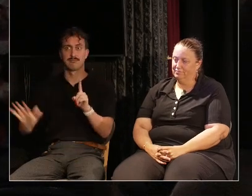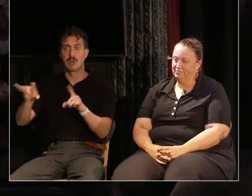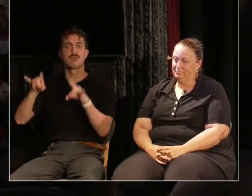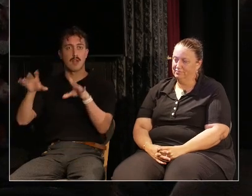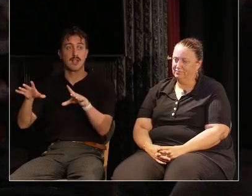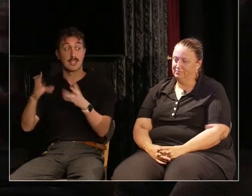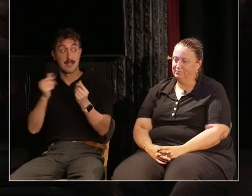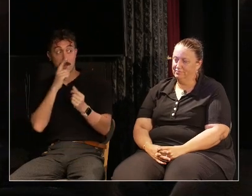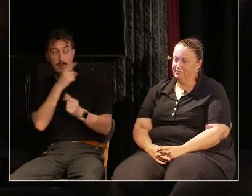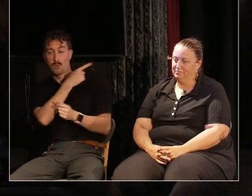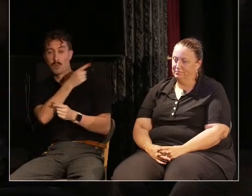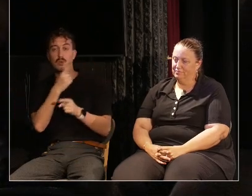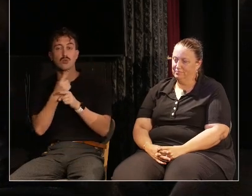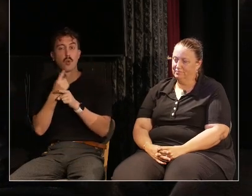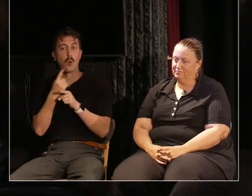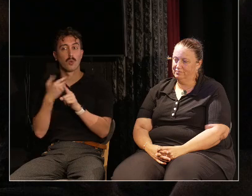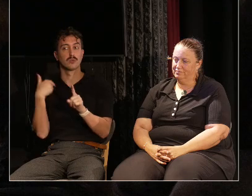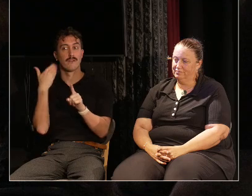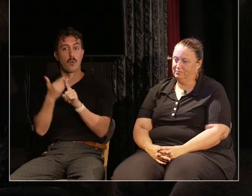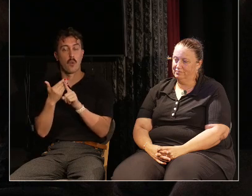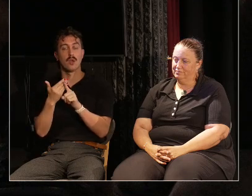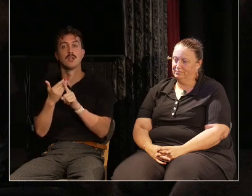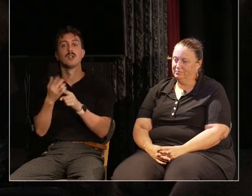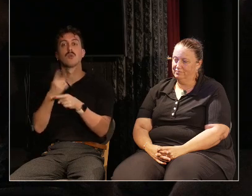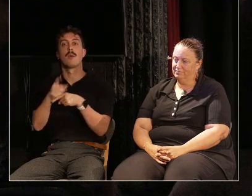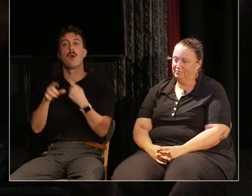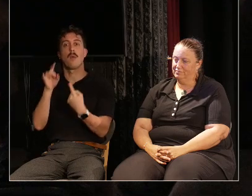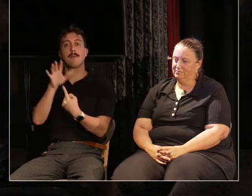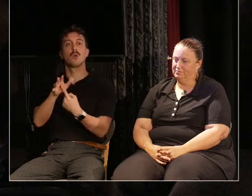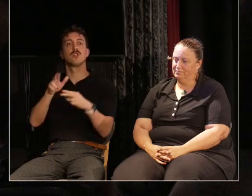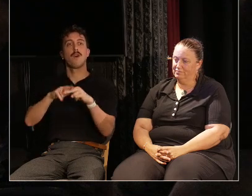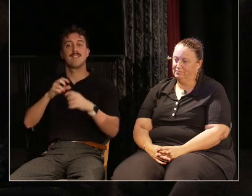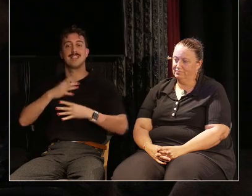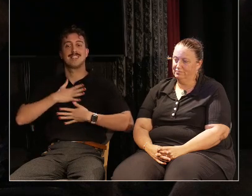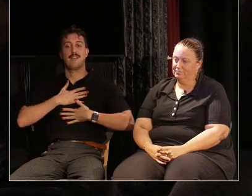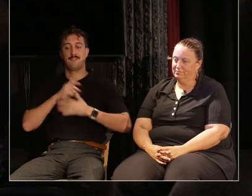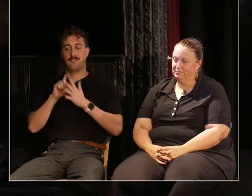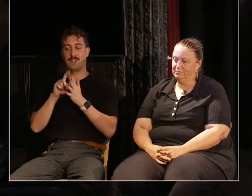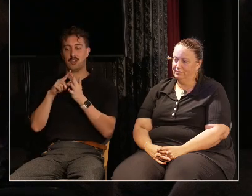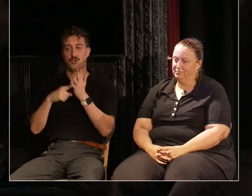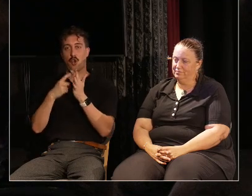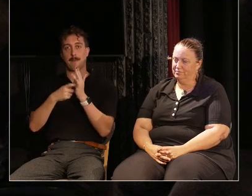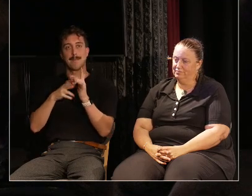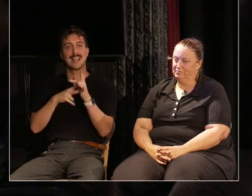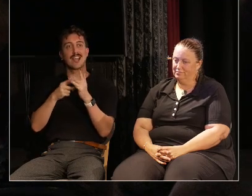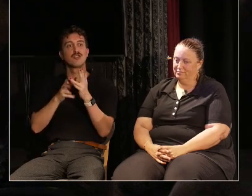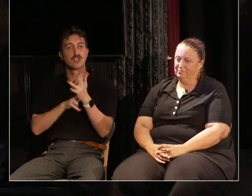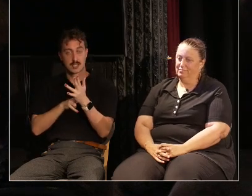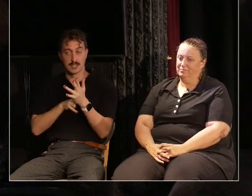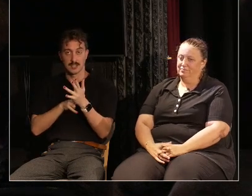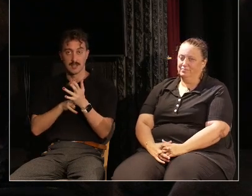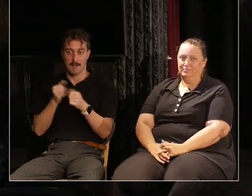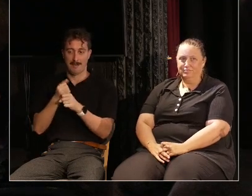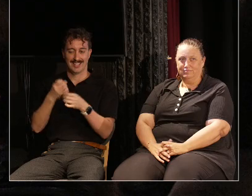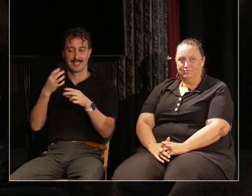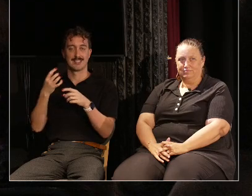carefully to what you've said about the importance of self-determination and autonomy for everybody. But